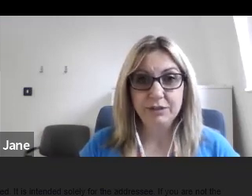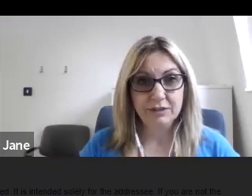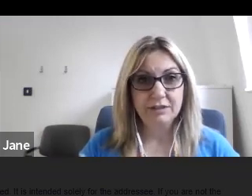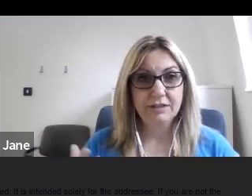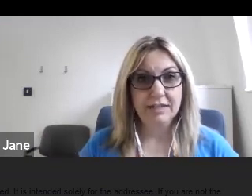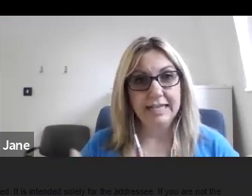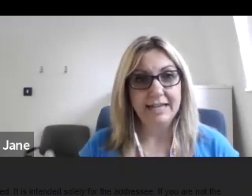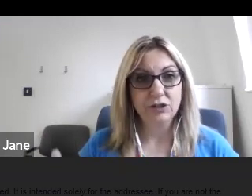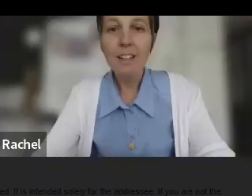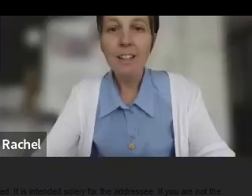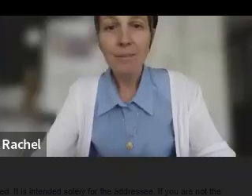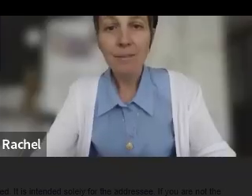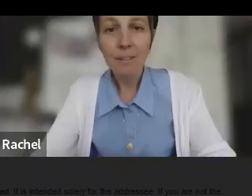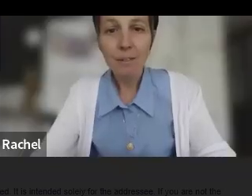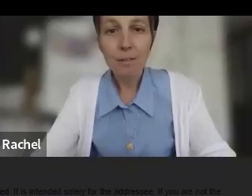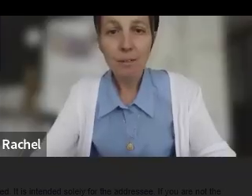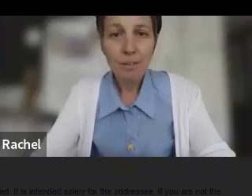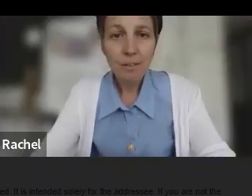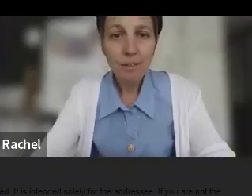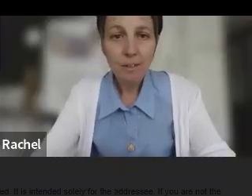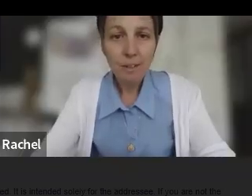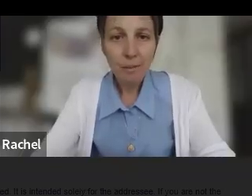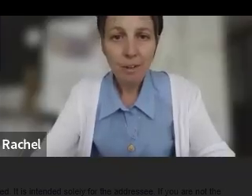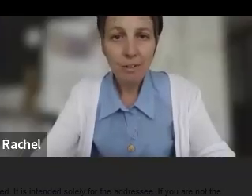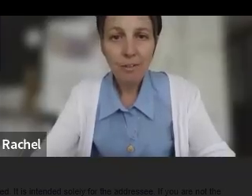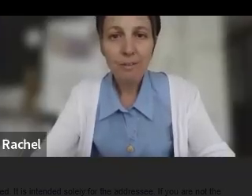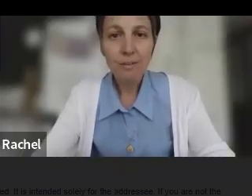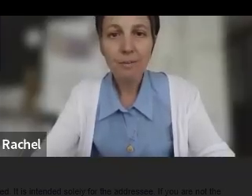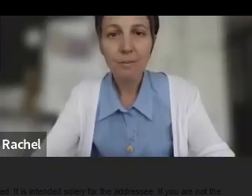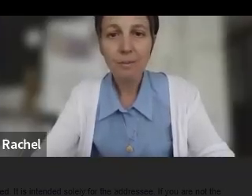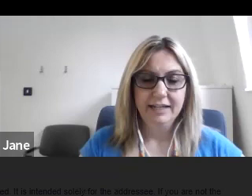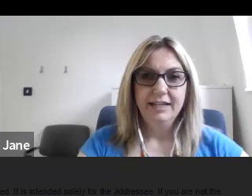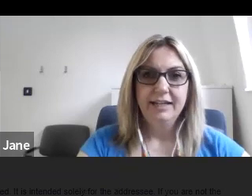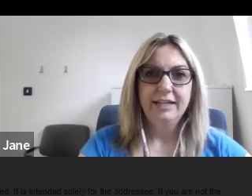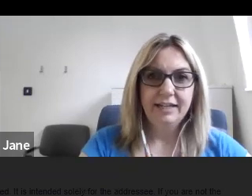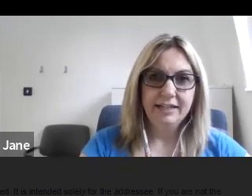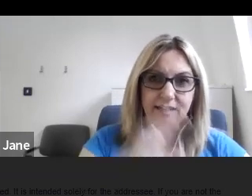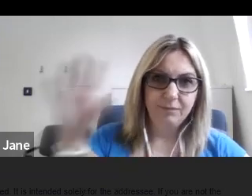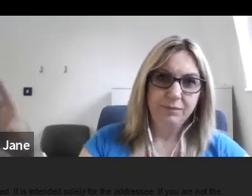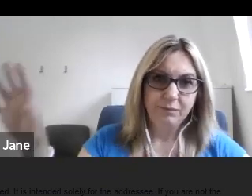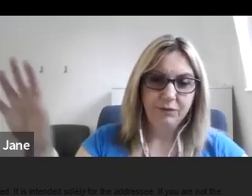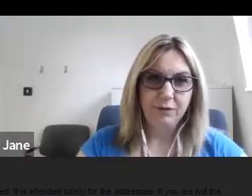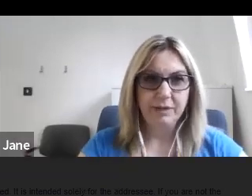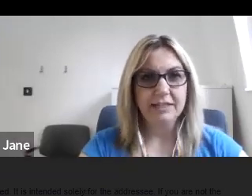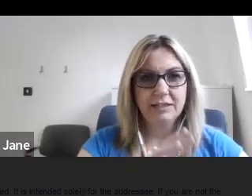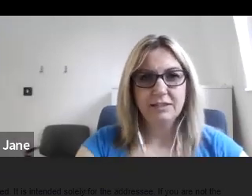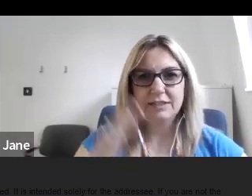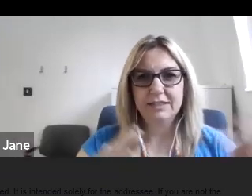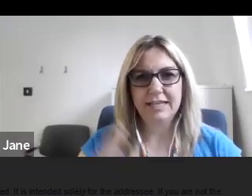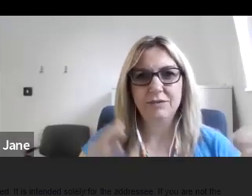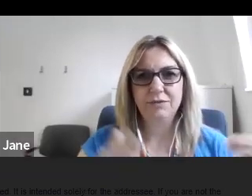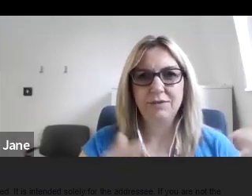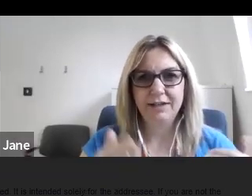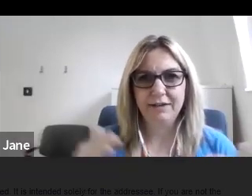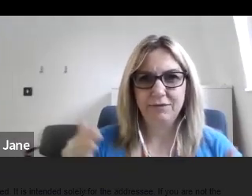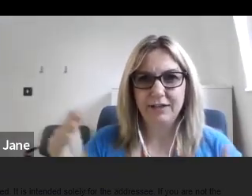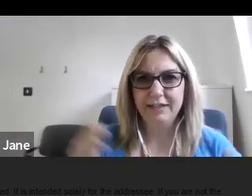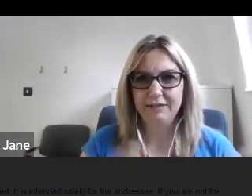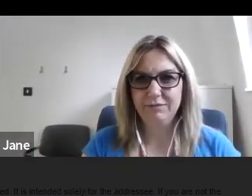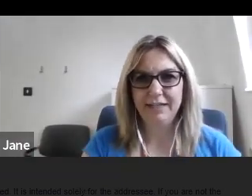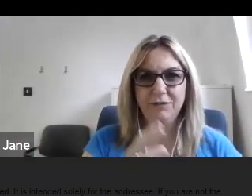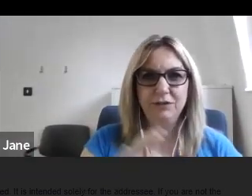the person can do to change that, and then refer back in. So this is kind of